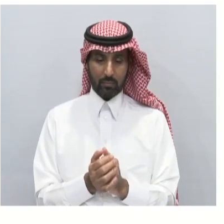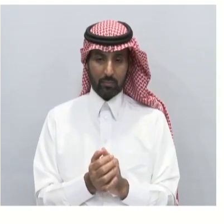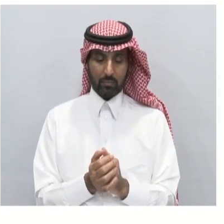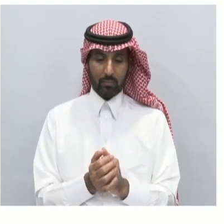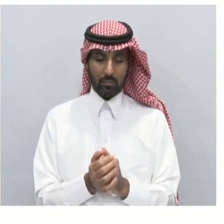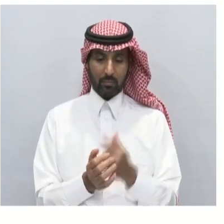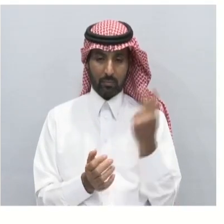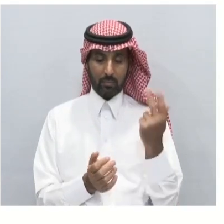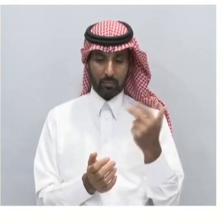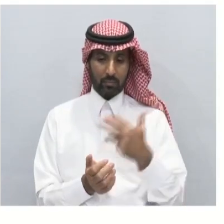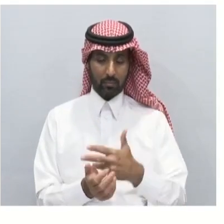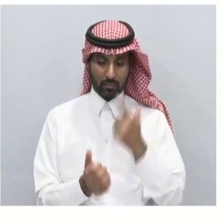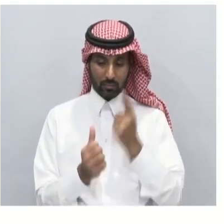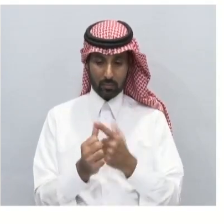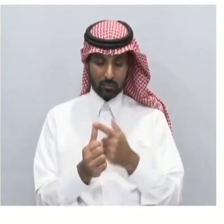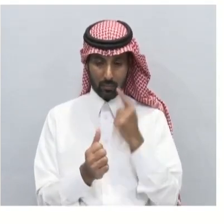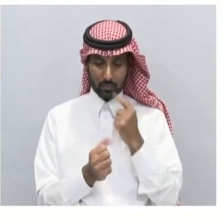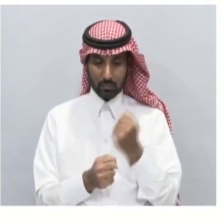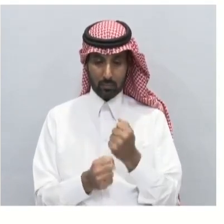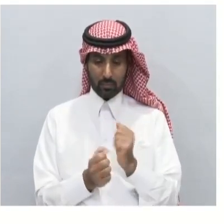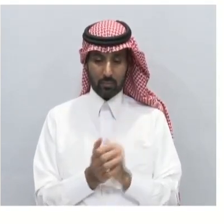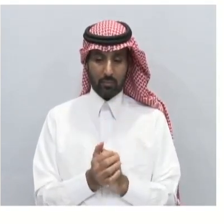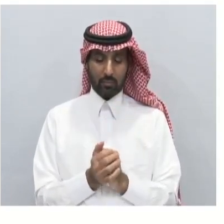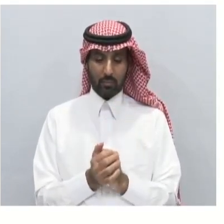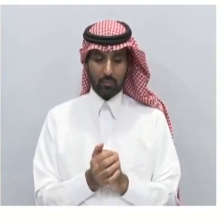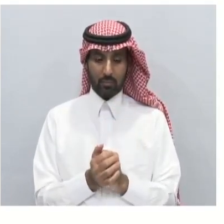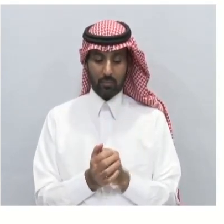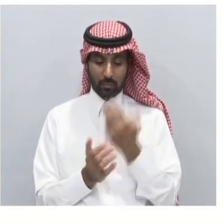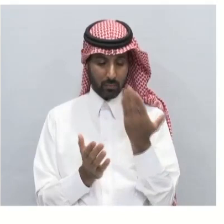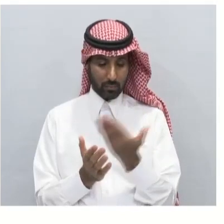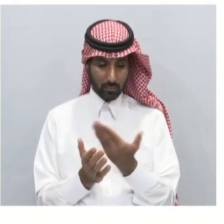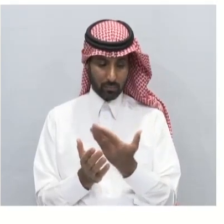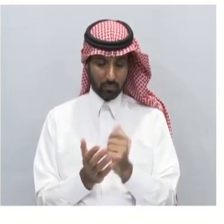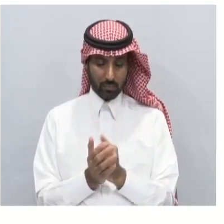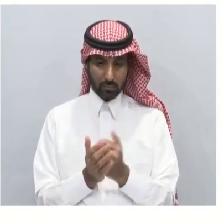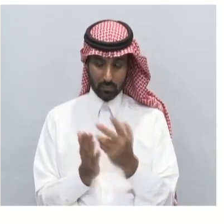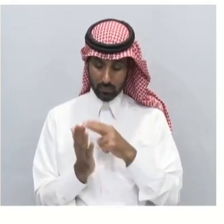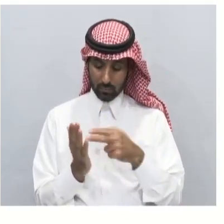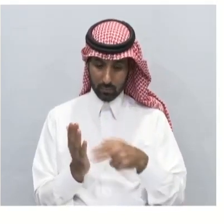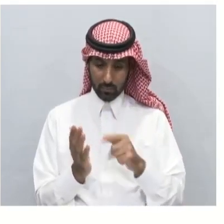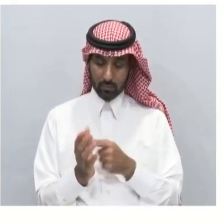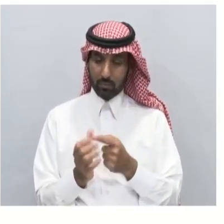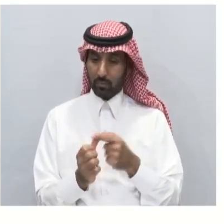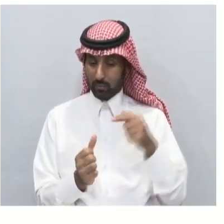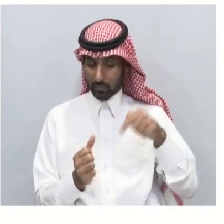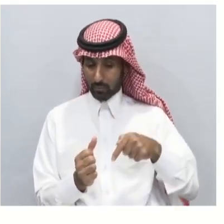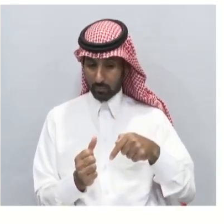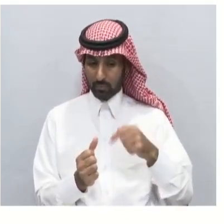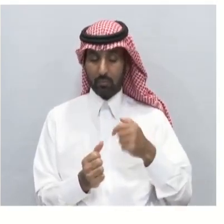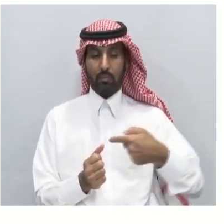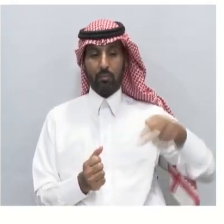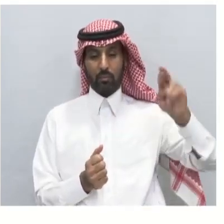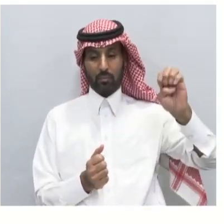3 verbs. The first one is read, read, read.